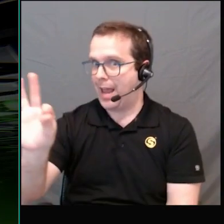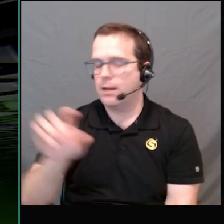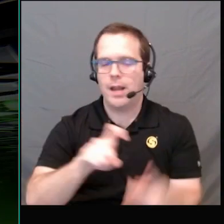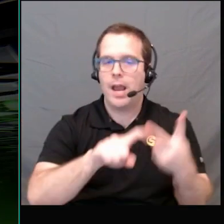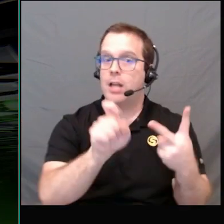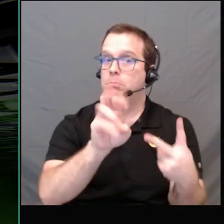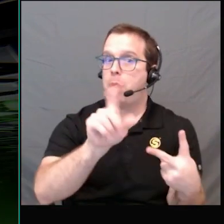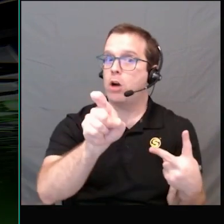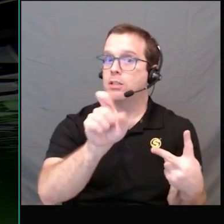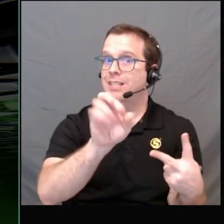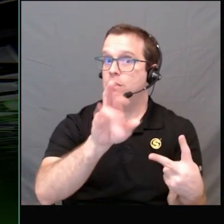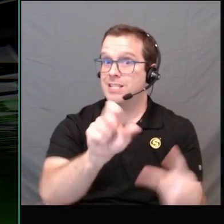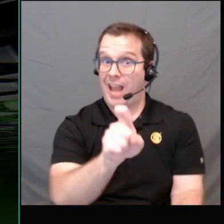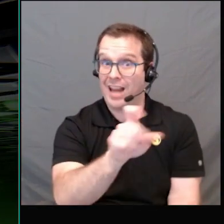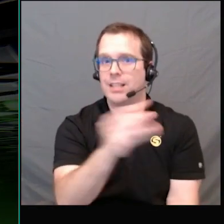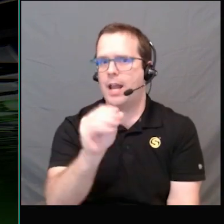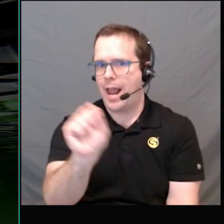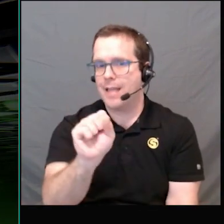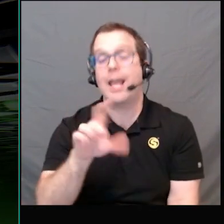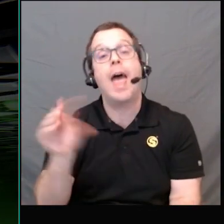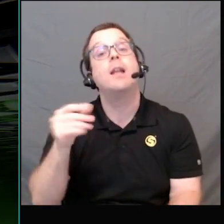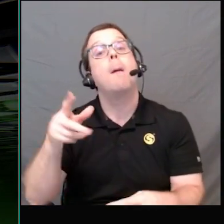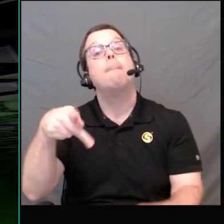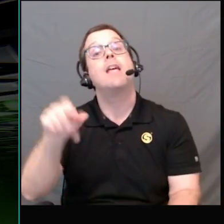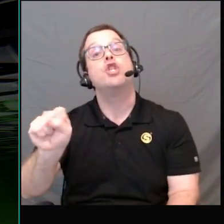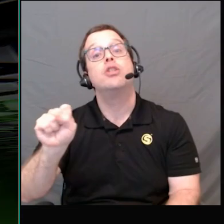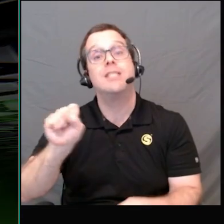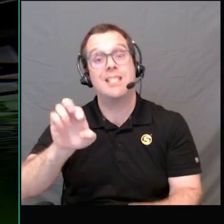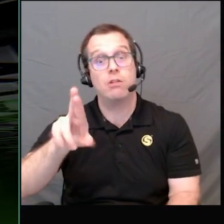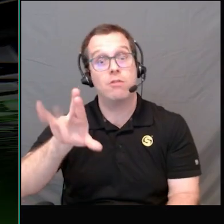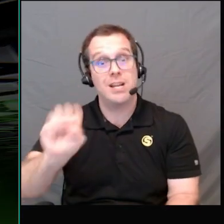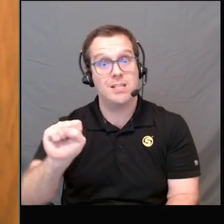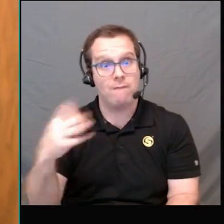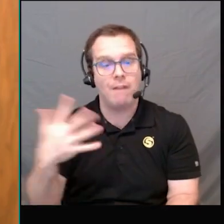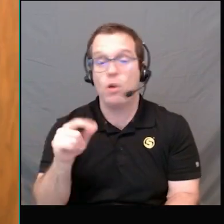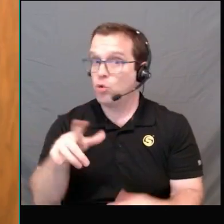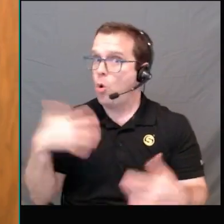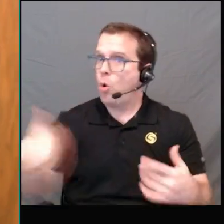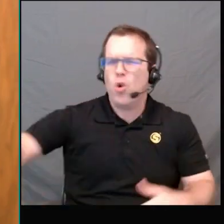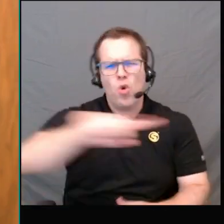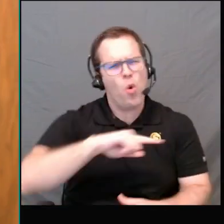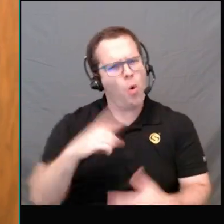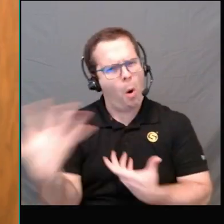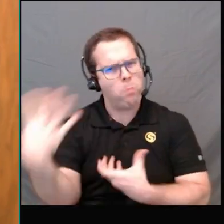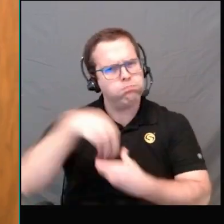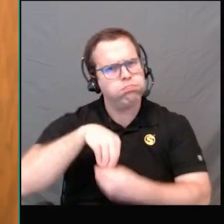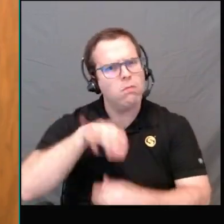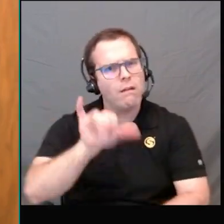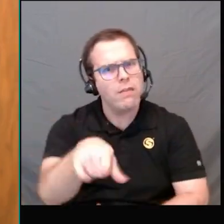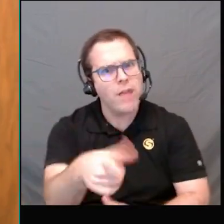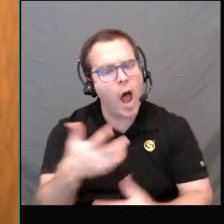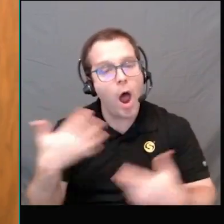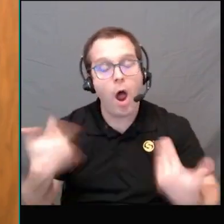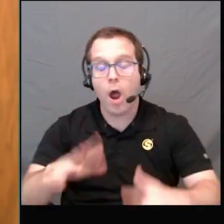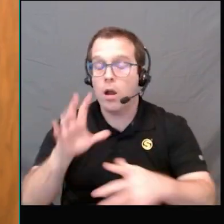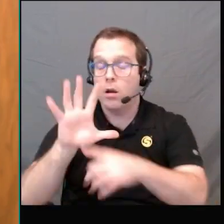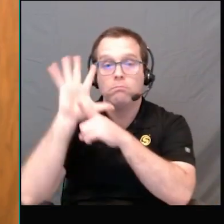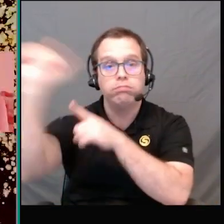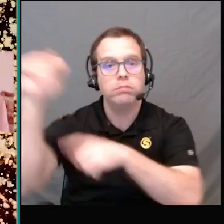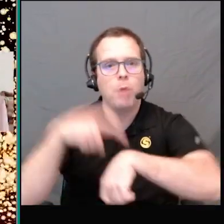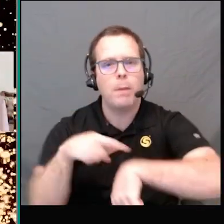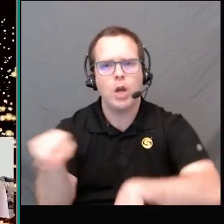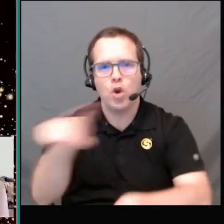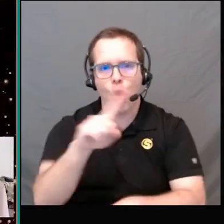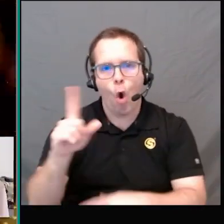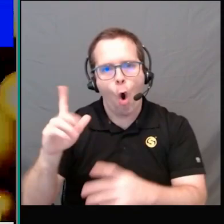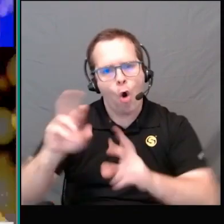the PlayStation 5. And so many of you were part of that epic moment, doing the heavy lifting to develop and shift new games